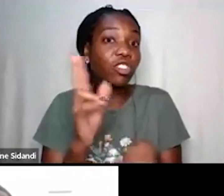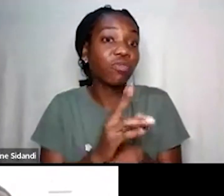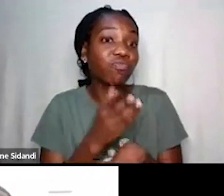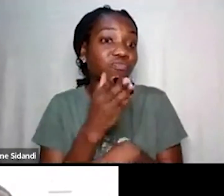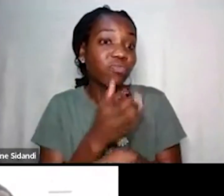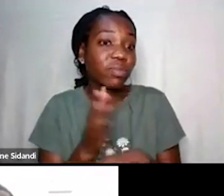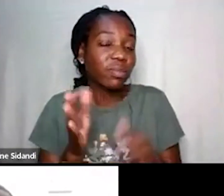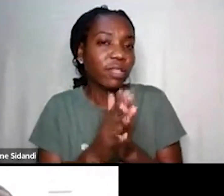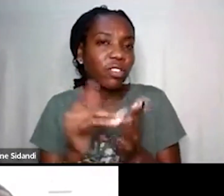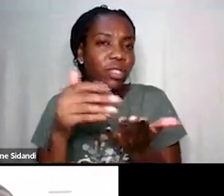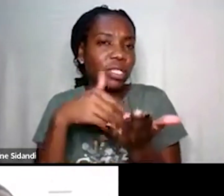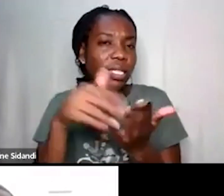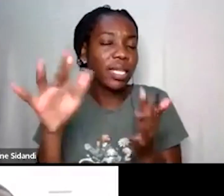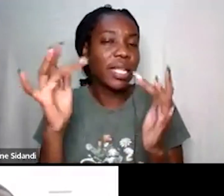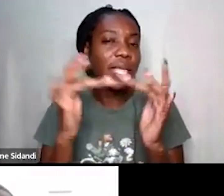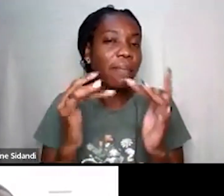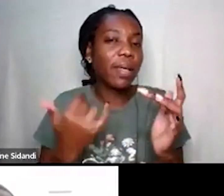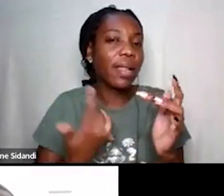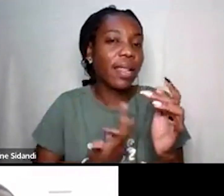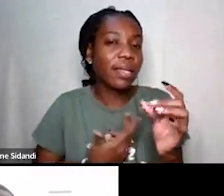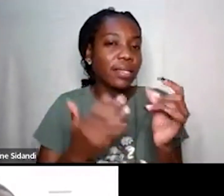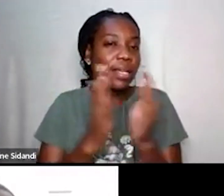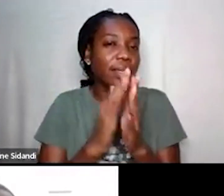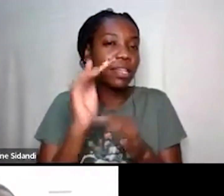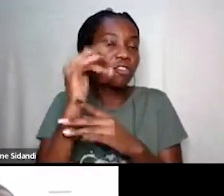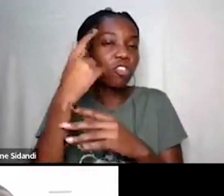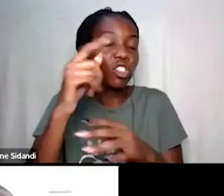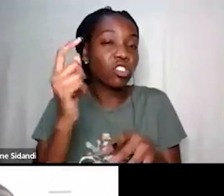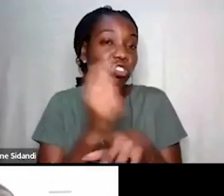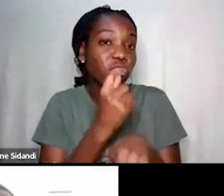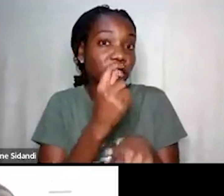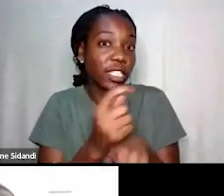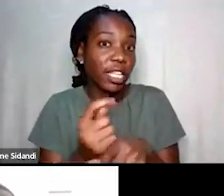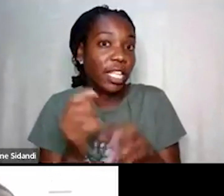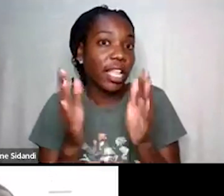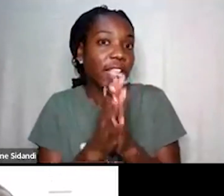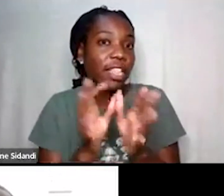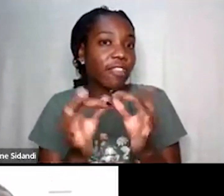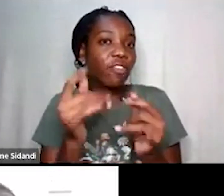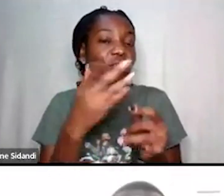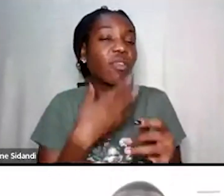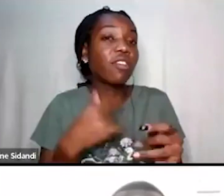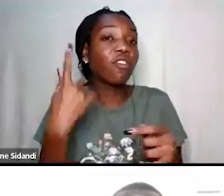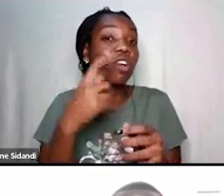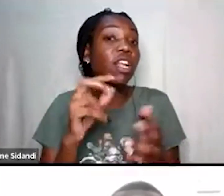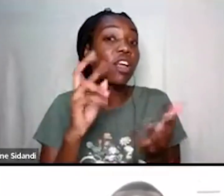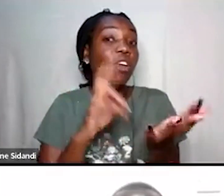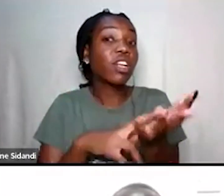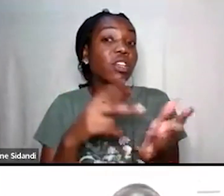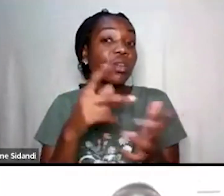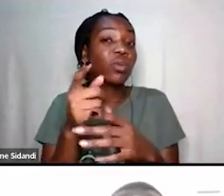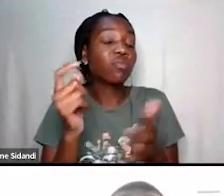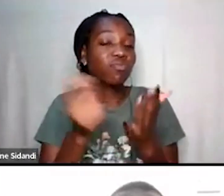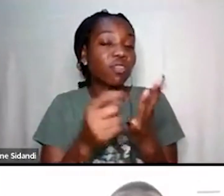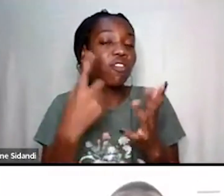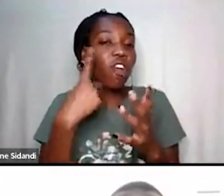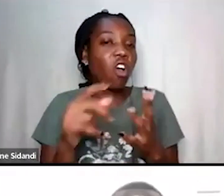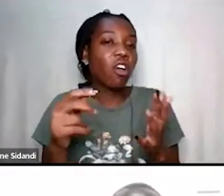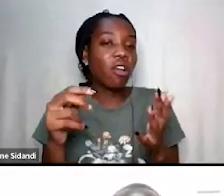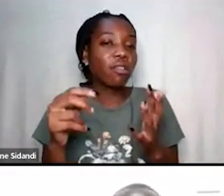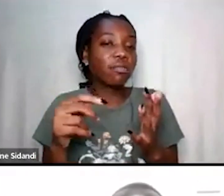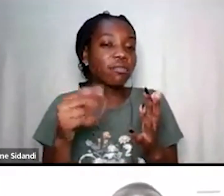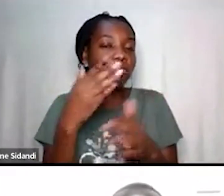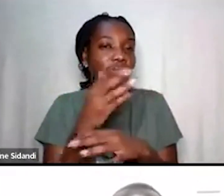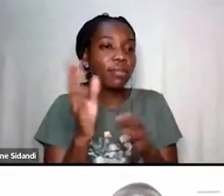emails. Send us the emails to us if you're requesting for training. But if you're looking for the recording, if you signed up for this session, we will email you the recording.